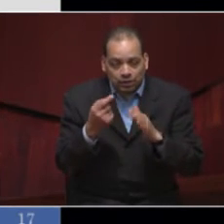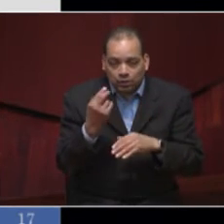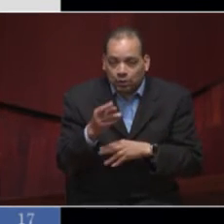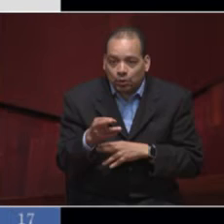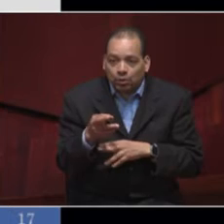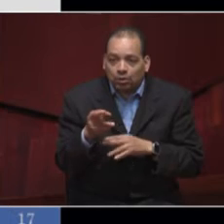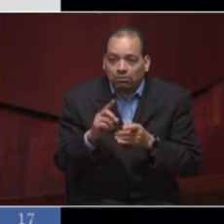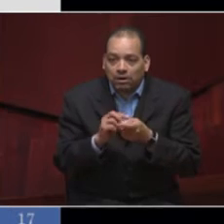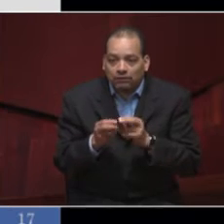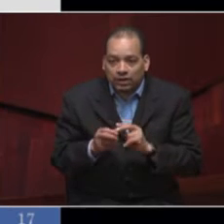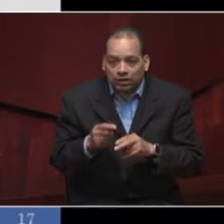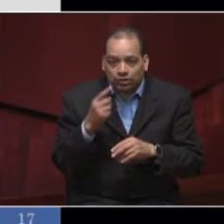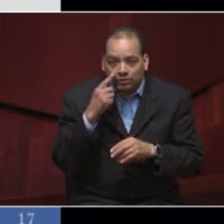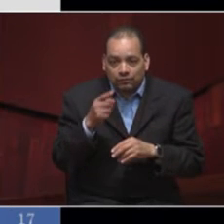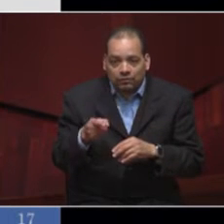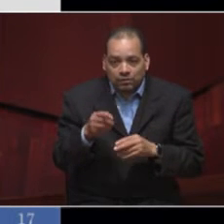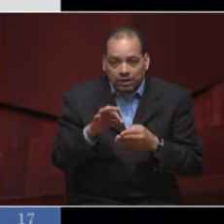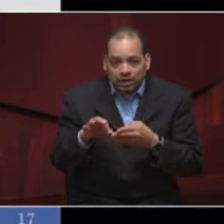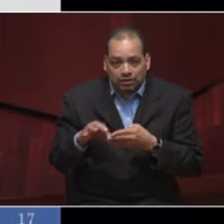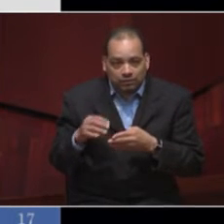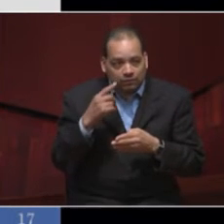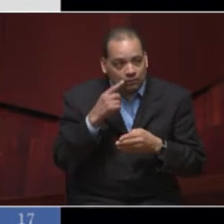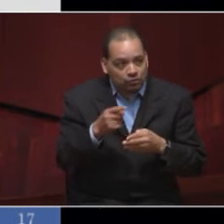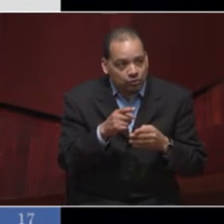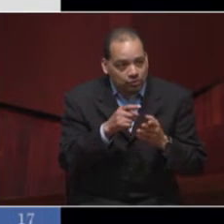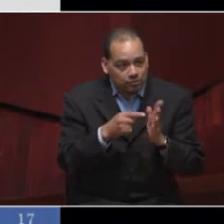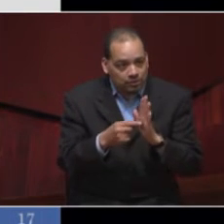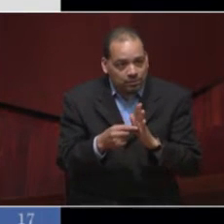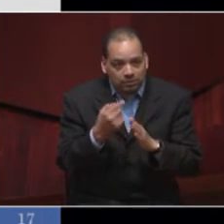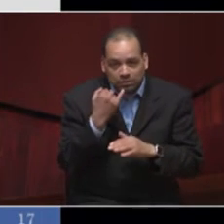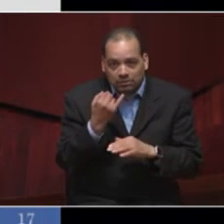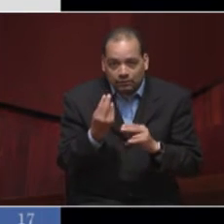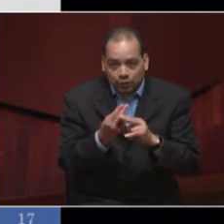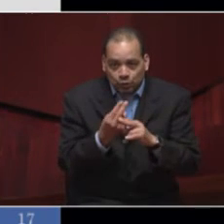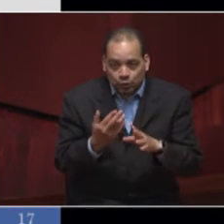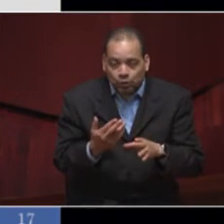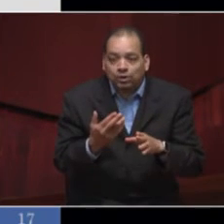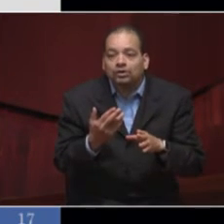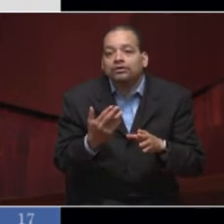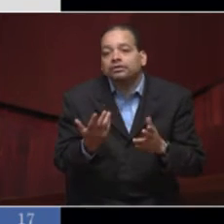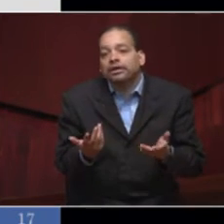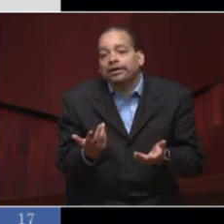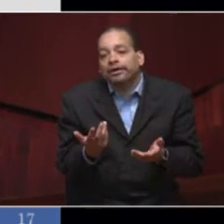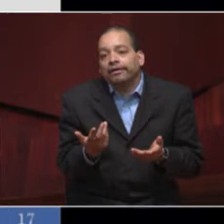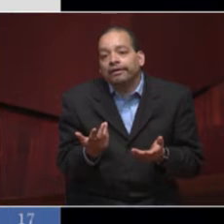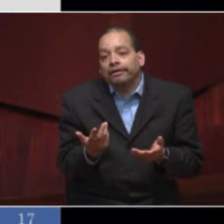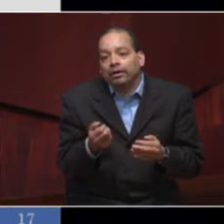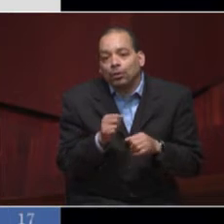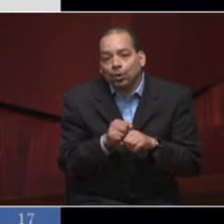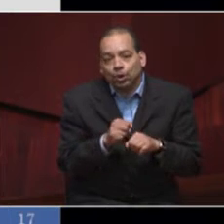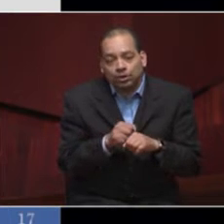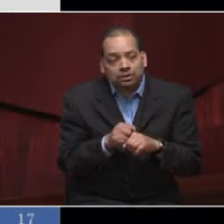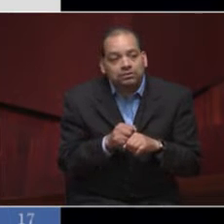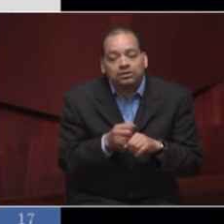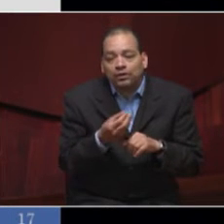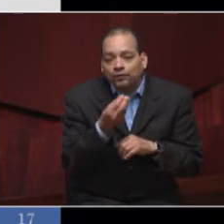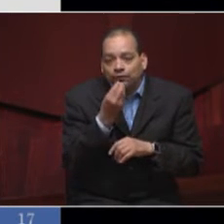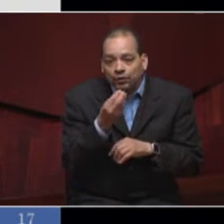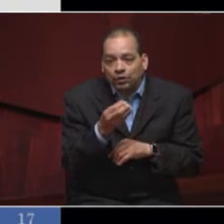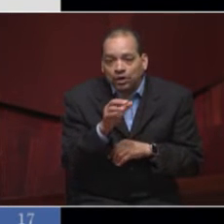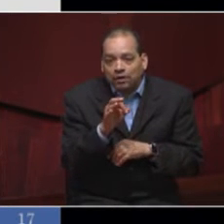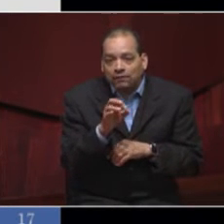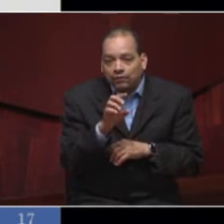account. So, for example, if a user is assigned to, say, the Food and Drug Administration, which